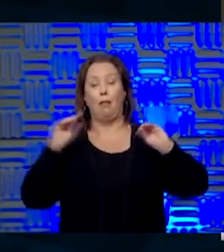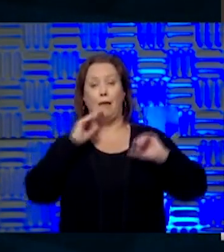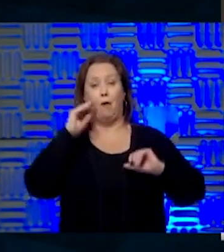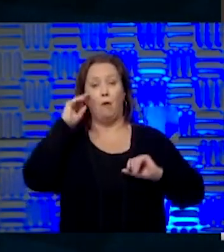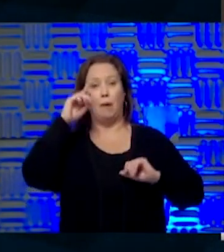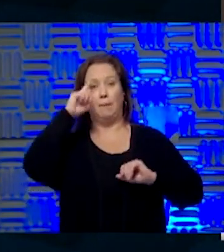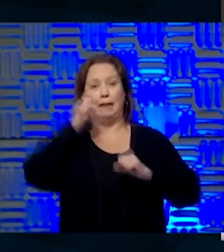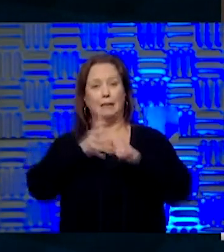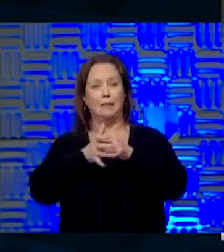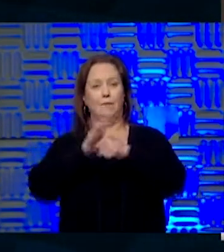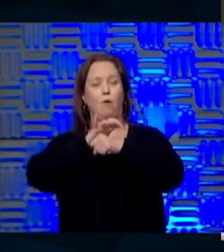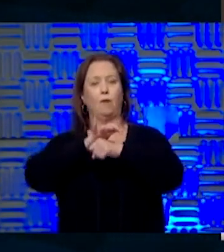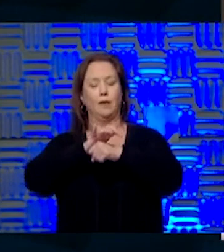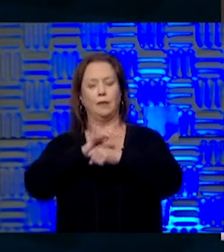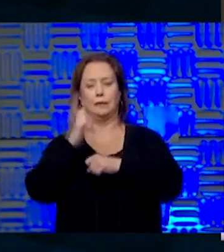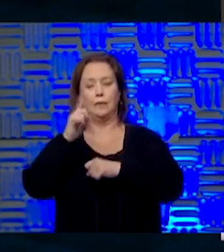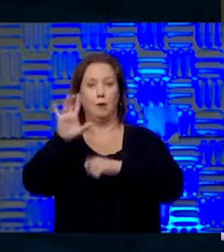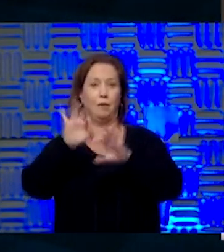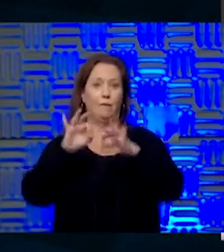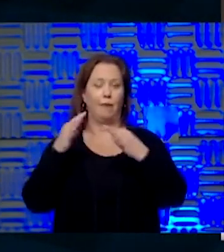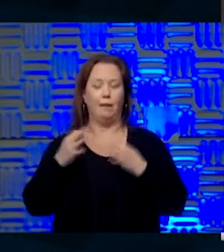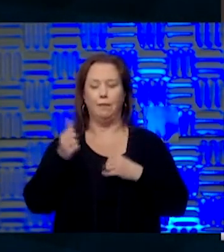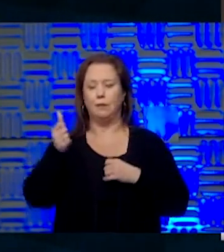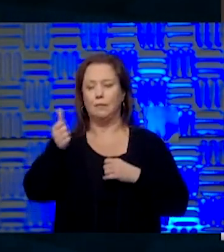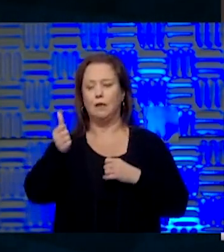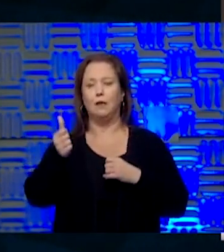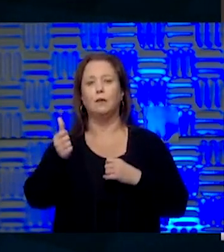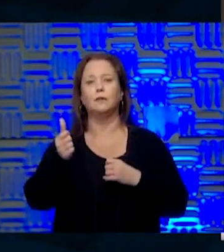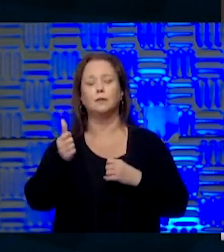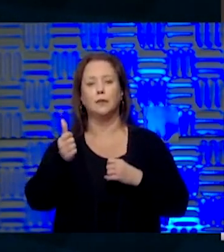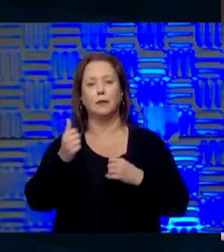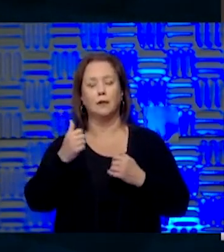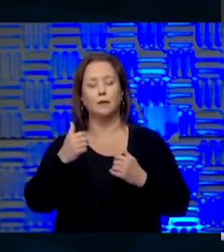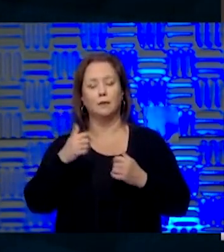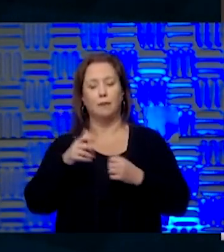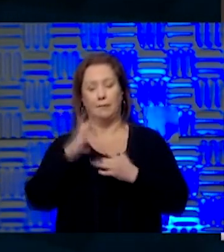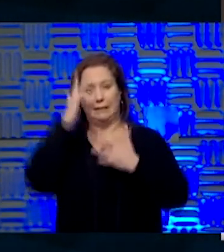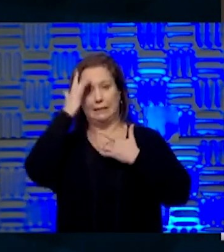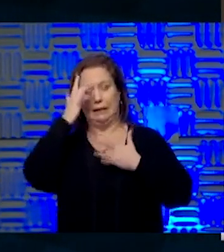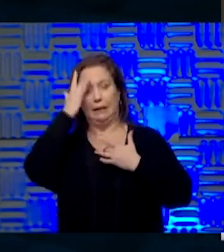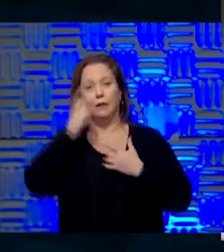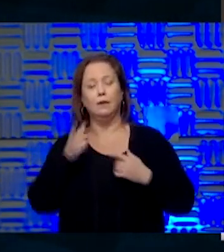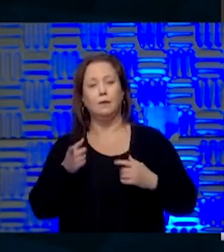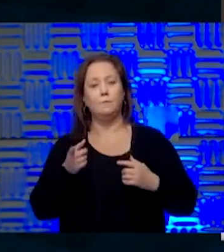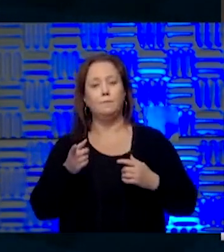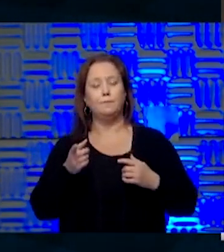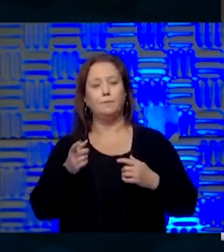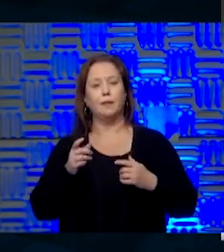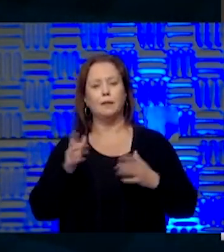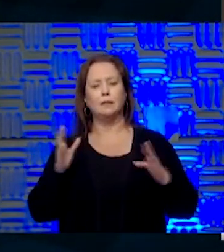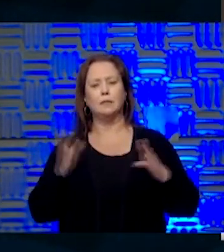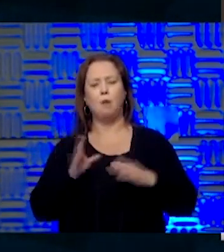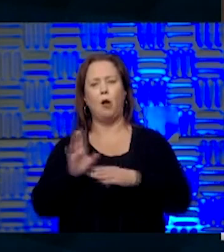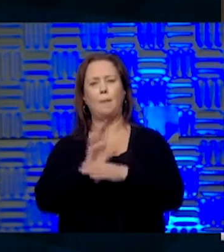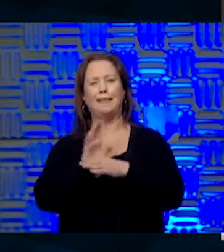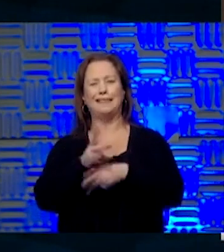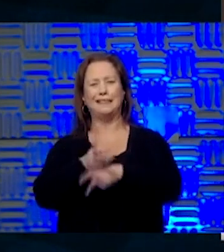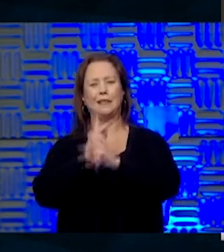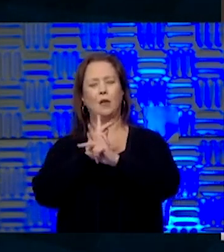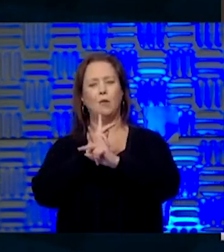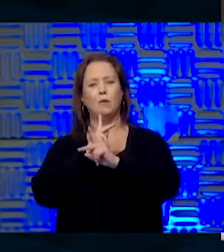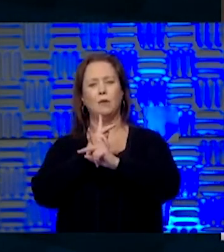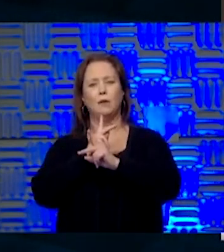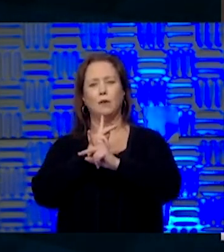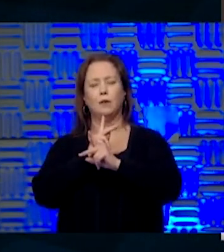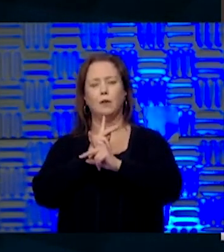of COVID. Somebody in their family, themselves, have the virus. So this small business loan guarantee program